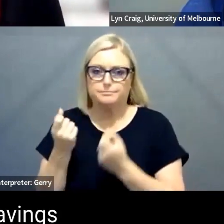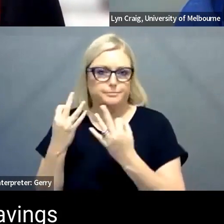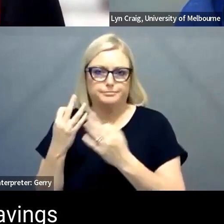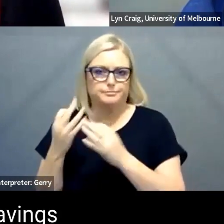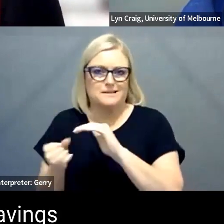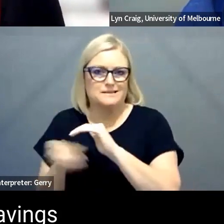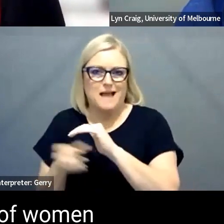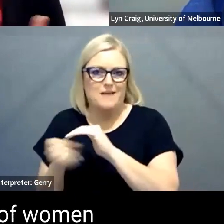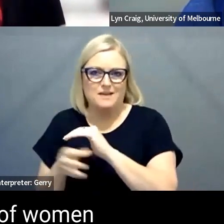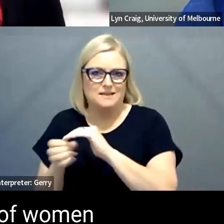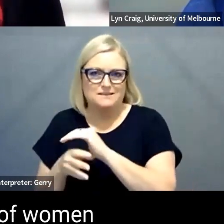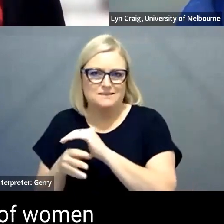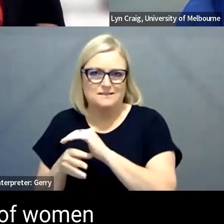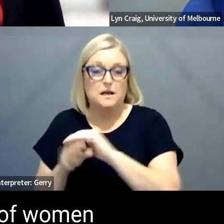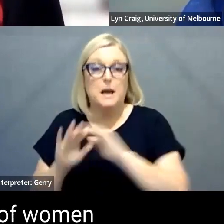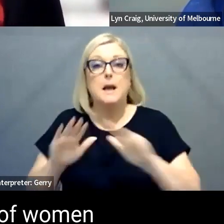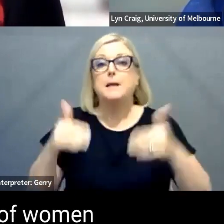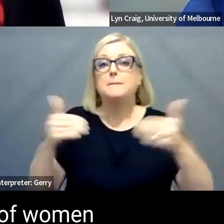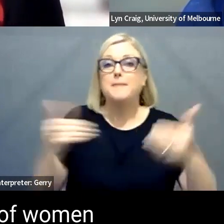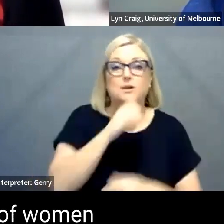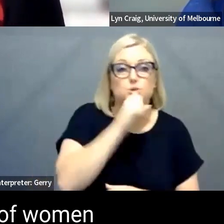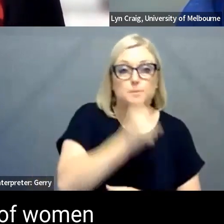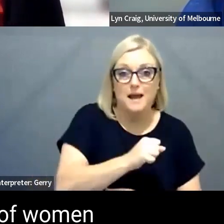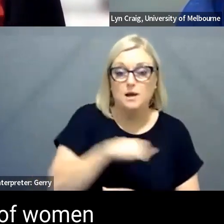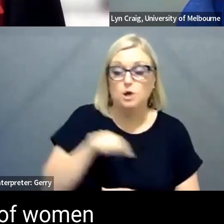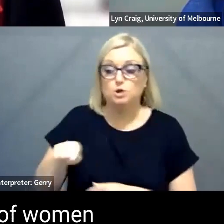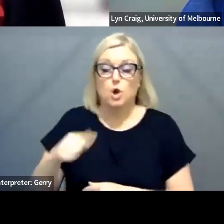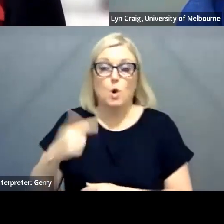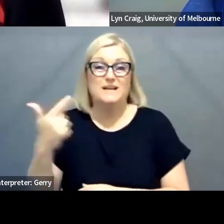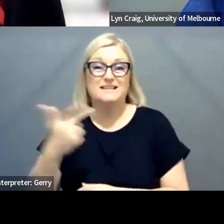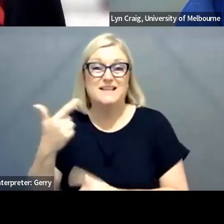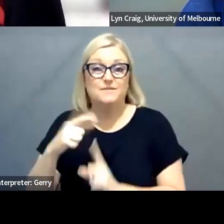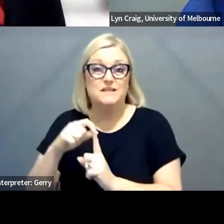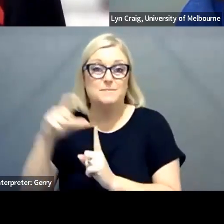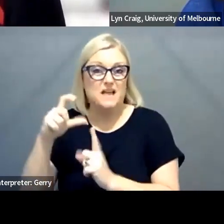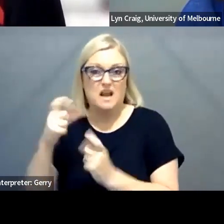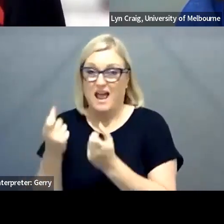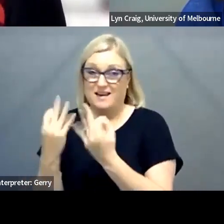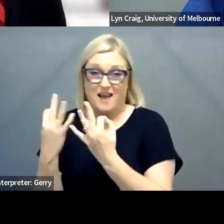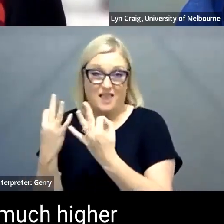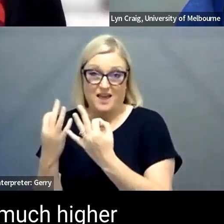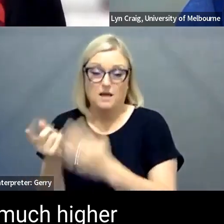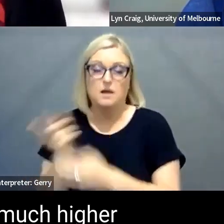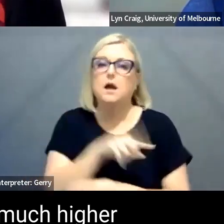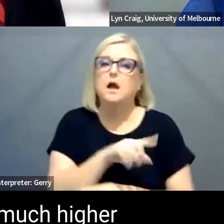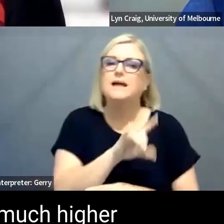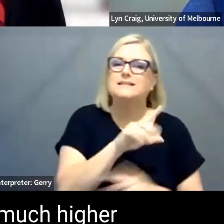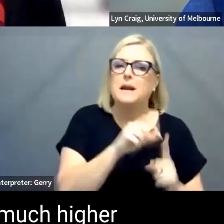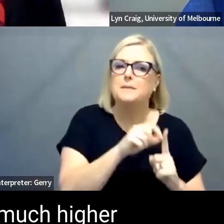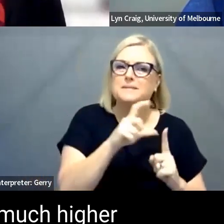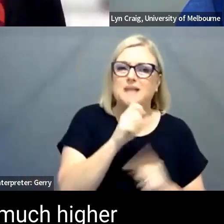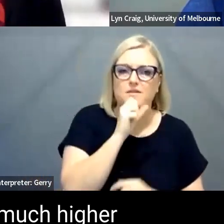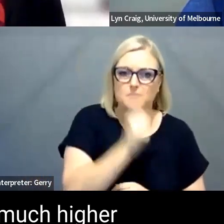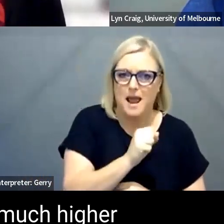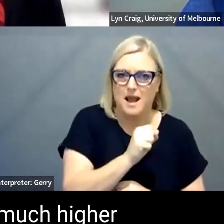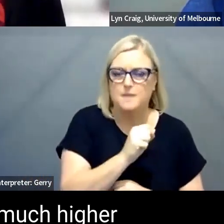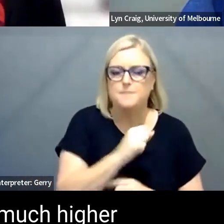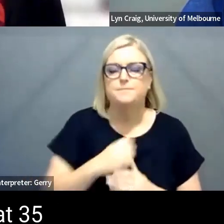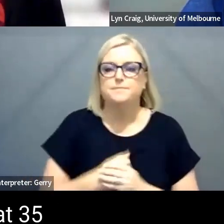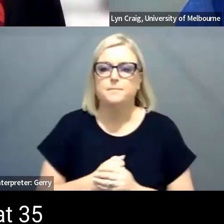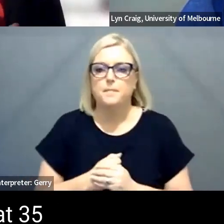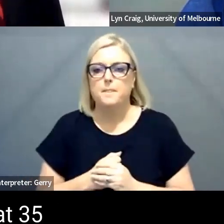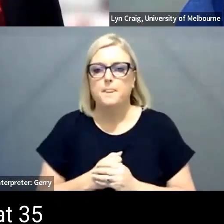men on average. So 17% of women had no savings compared to 10% of men. And this gap was much higher for